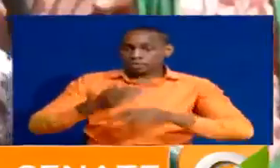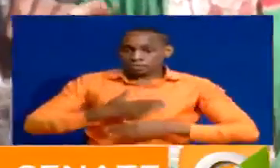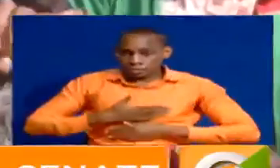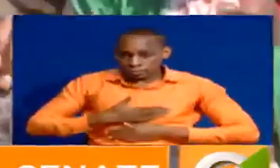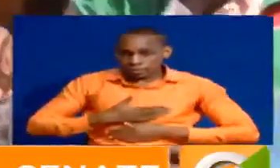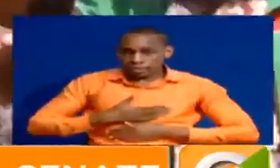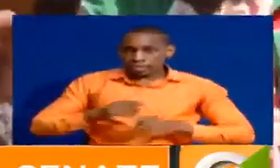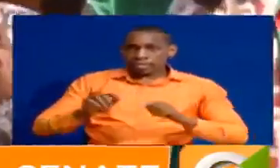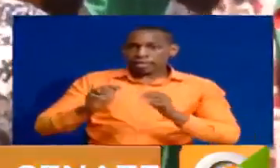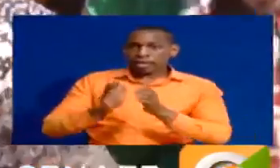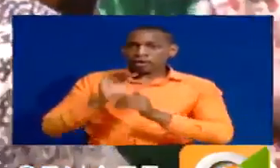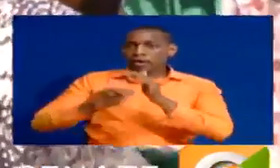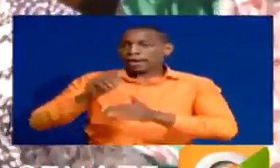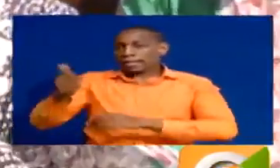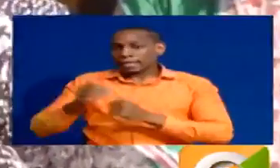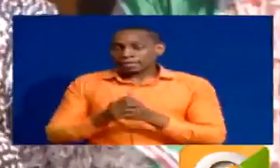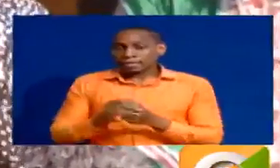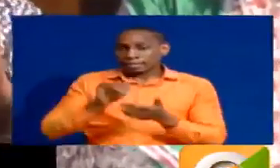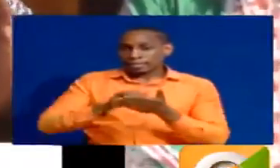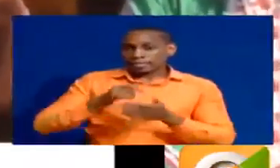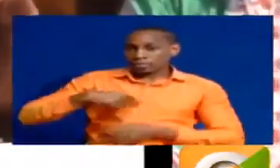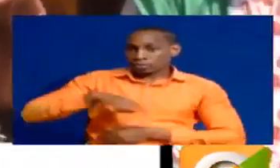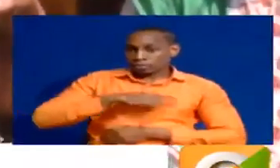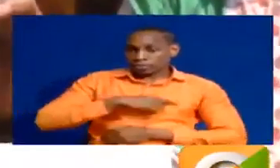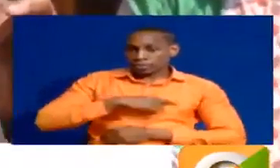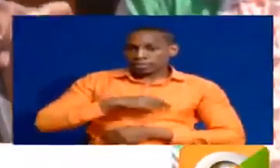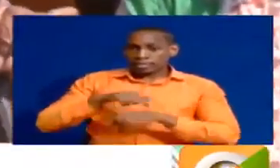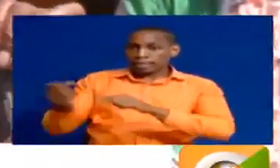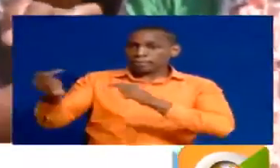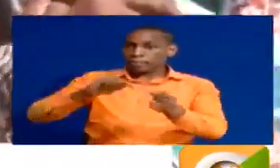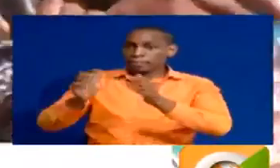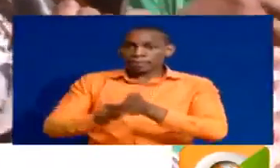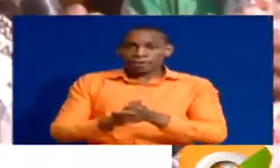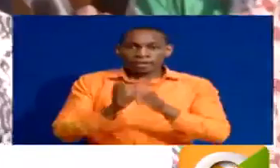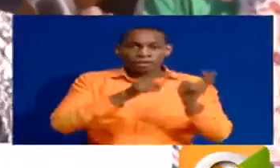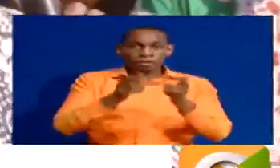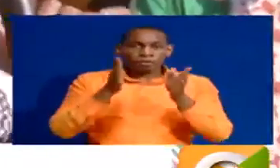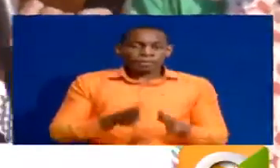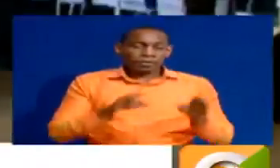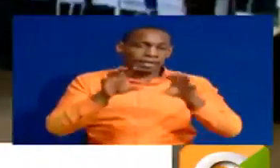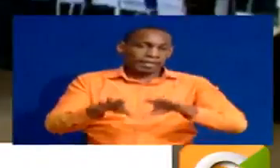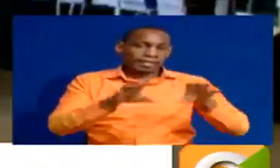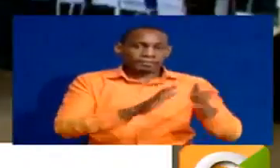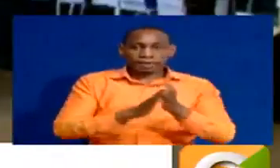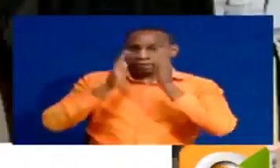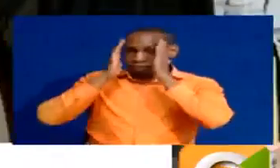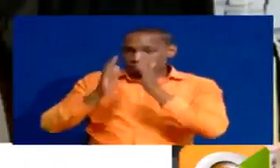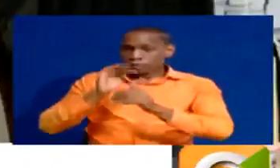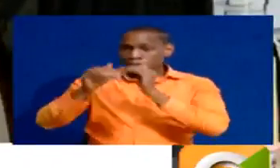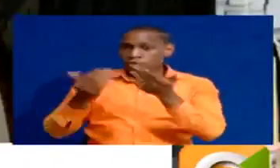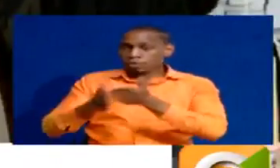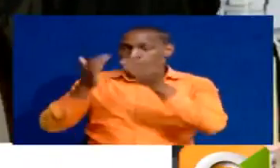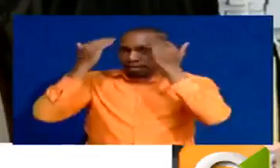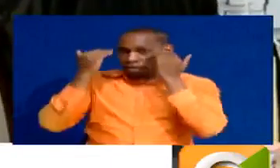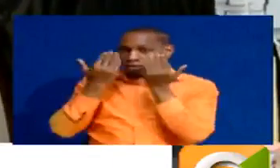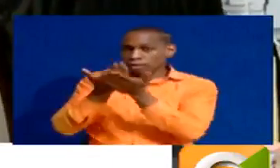Reginald amesema na wengine wote. Kwa sababu sisi tukipigana mwananchi wa kawaida ndiye ataumia. All eyes remain on the